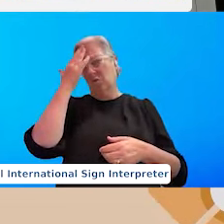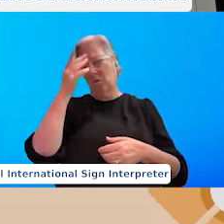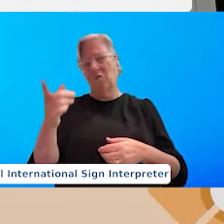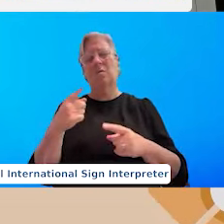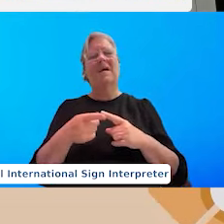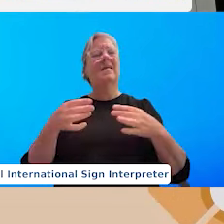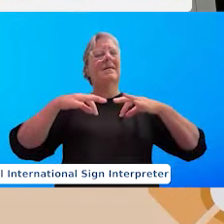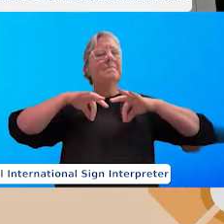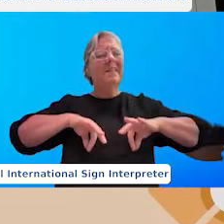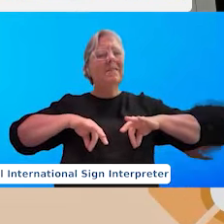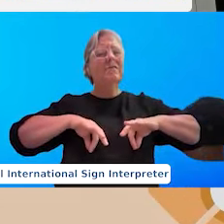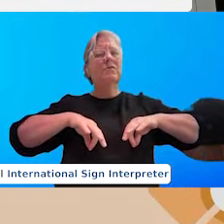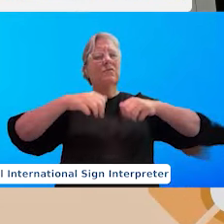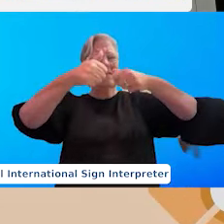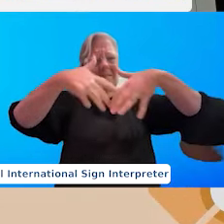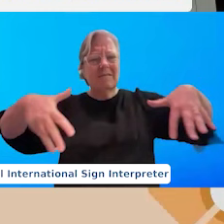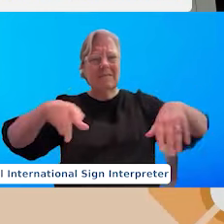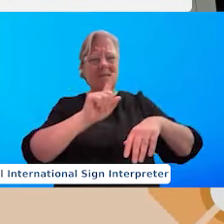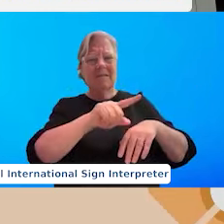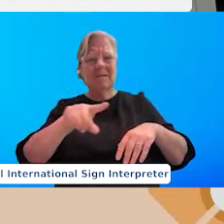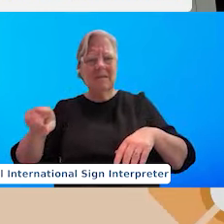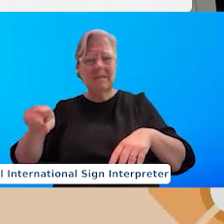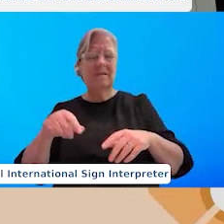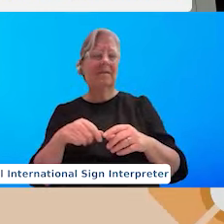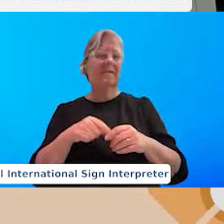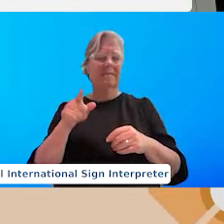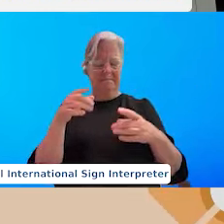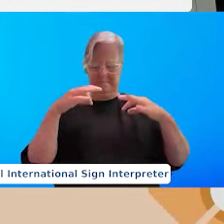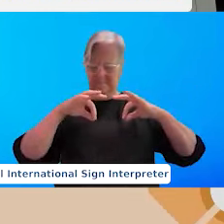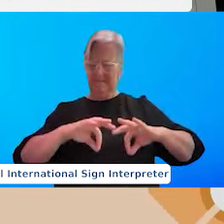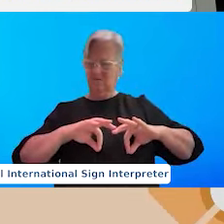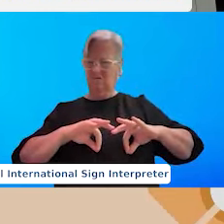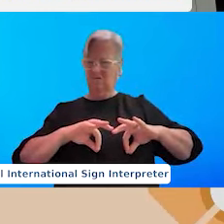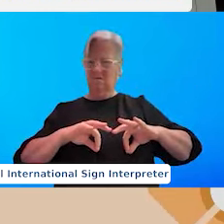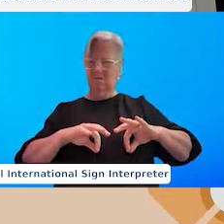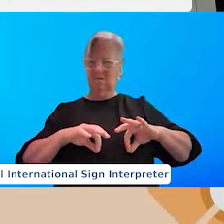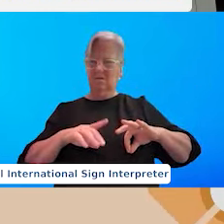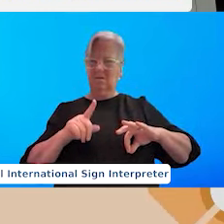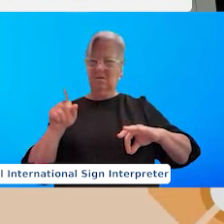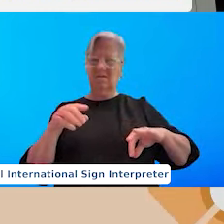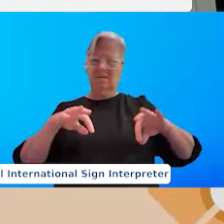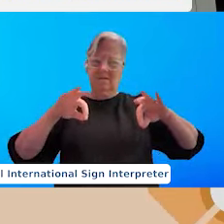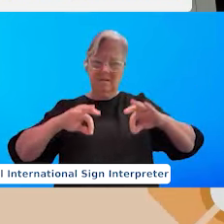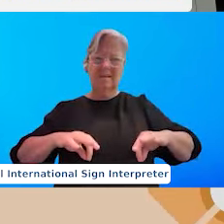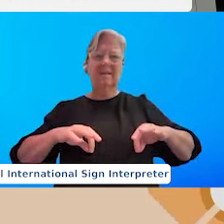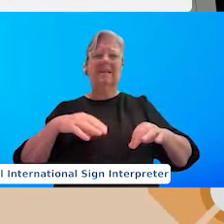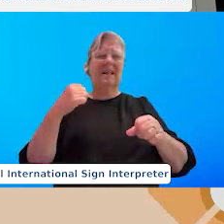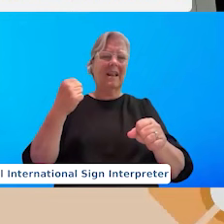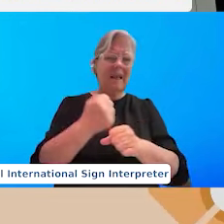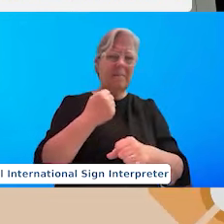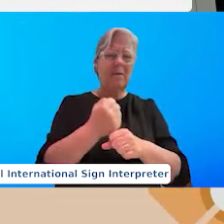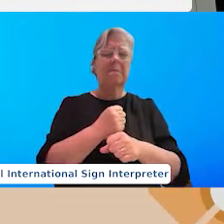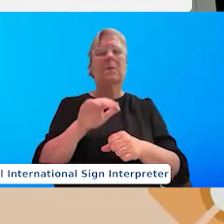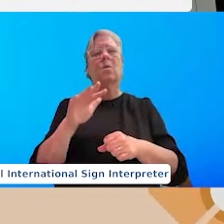the National Committee on Employment of Persons with Disabilities, which shared by our Prime Minister.